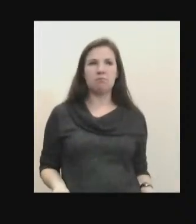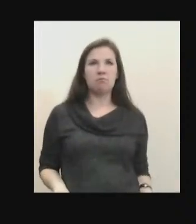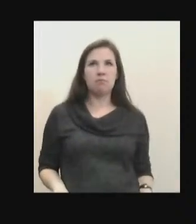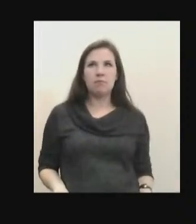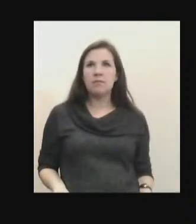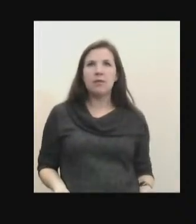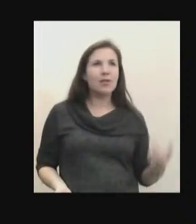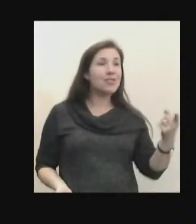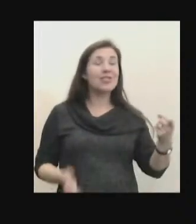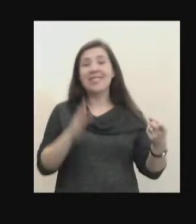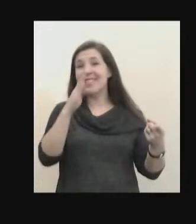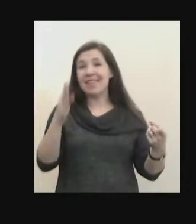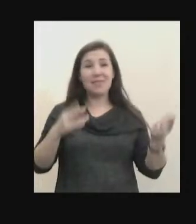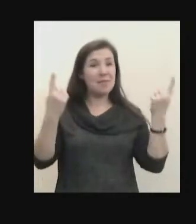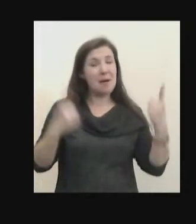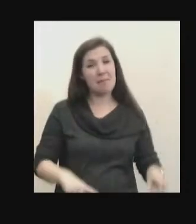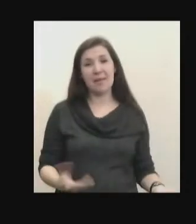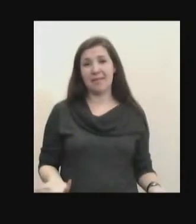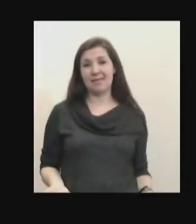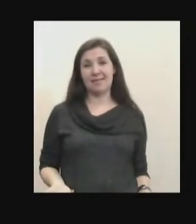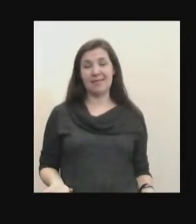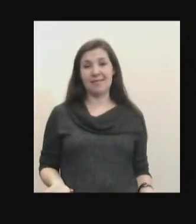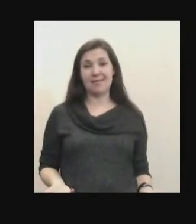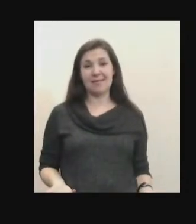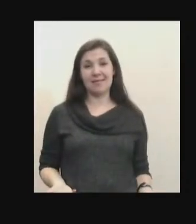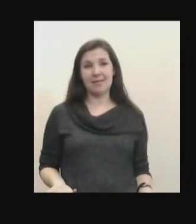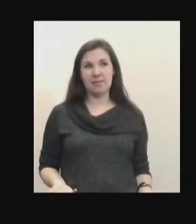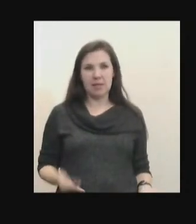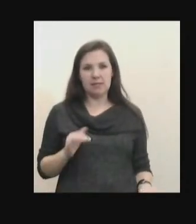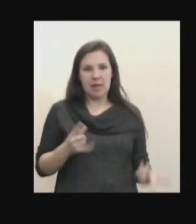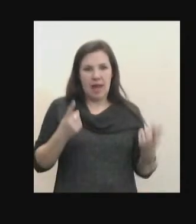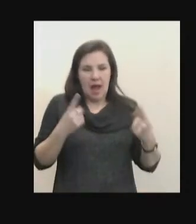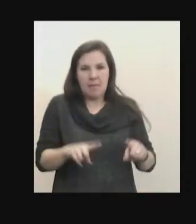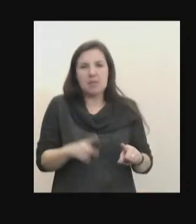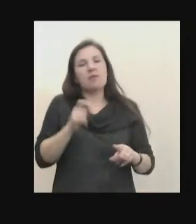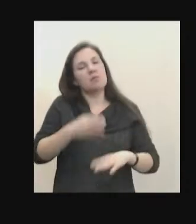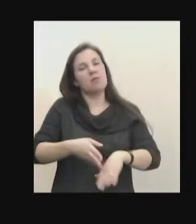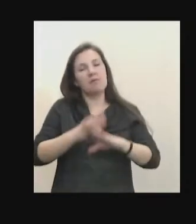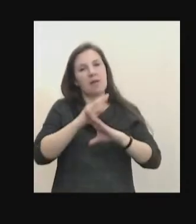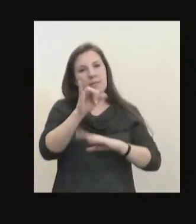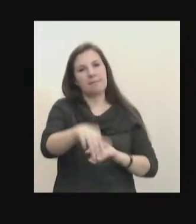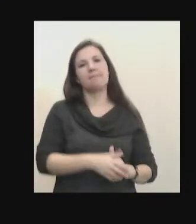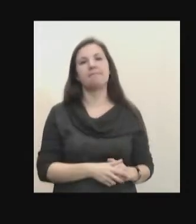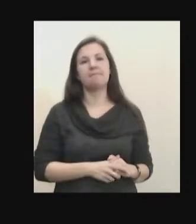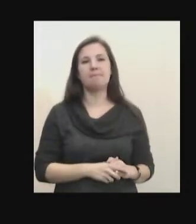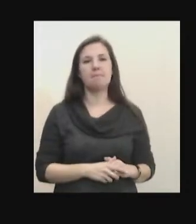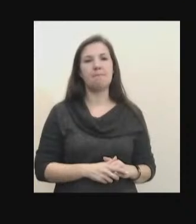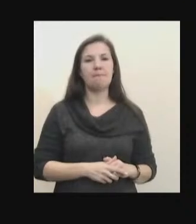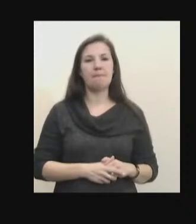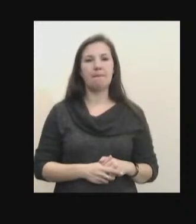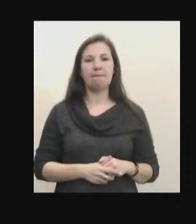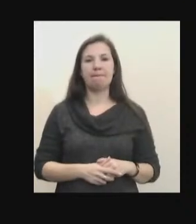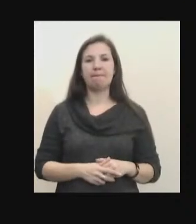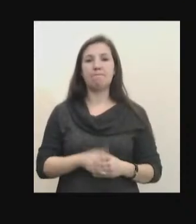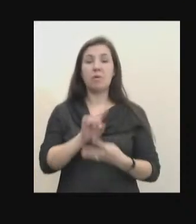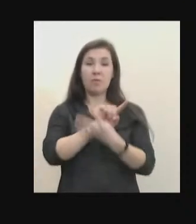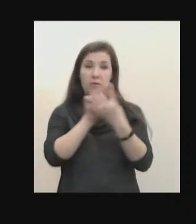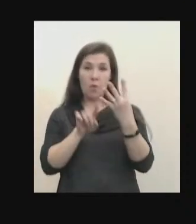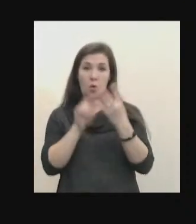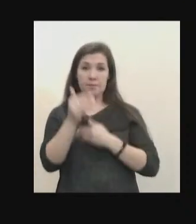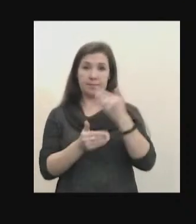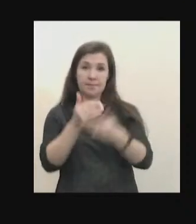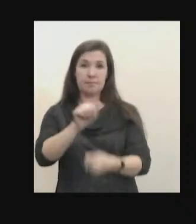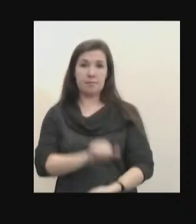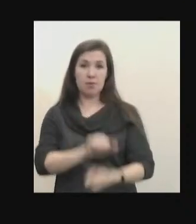never happen, but do, and we need to prevent that from happening here. So we have our 4-phased approach to